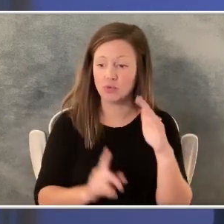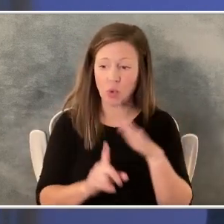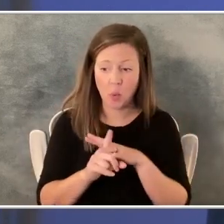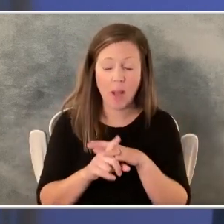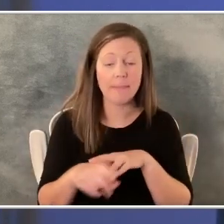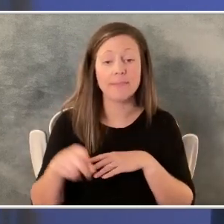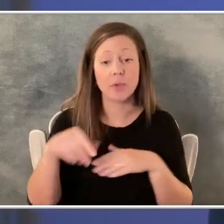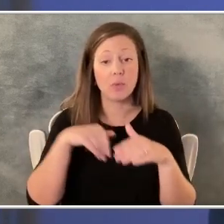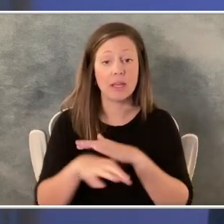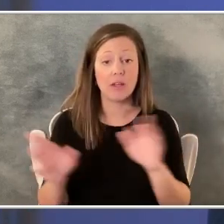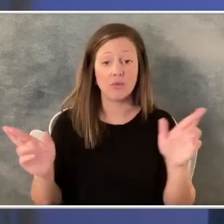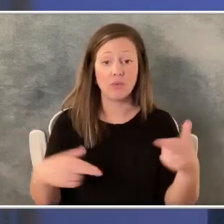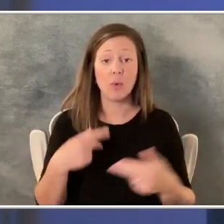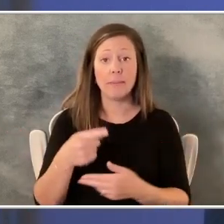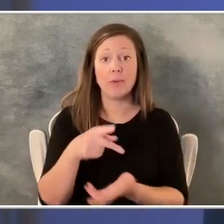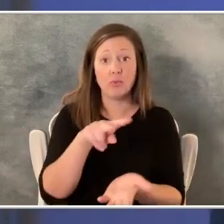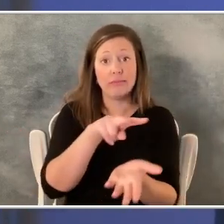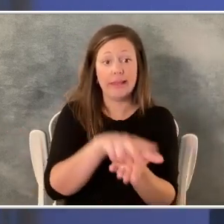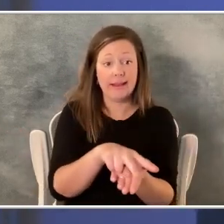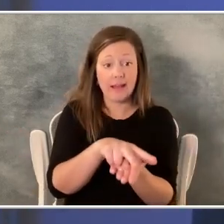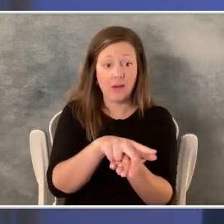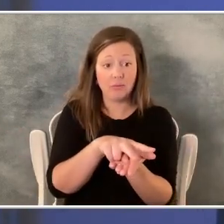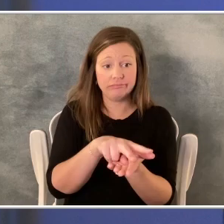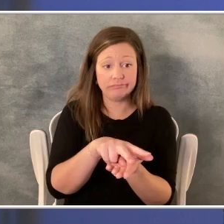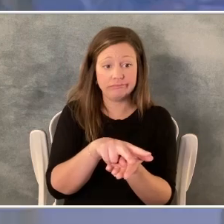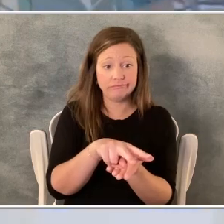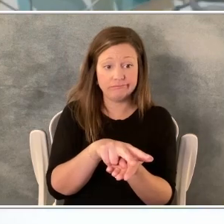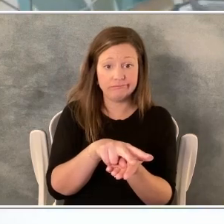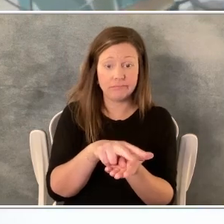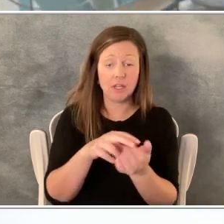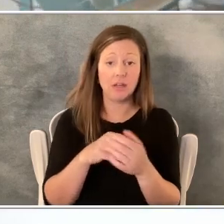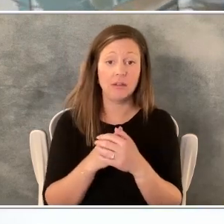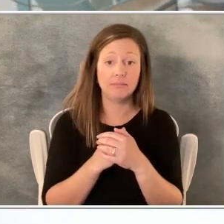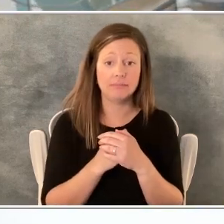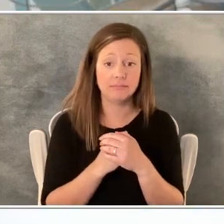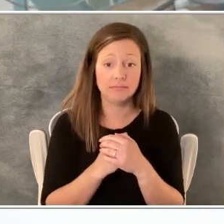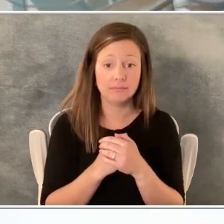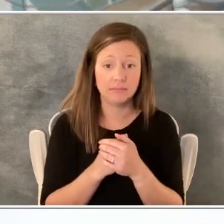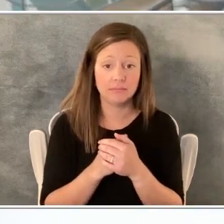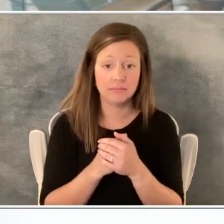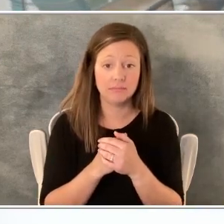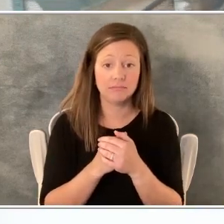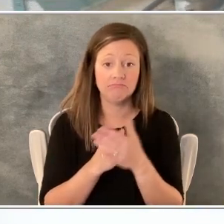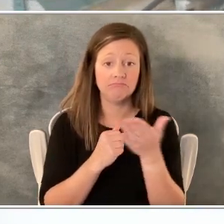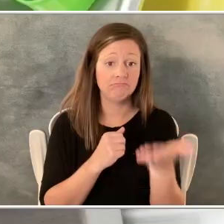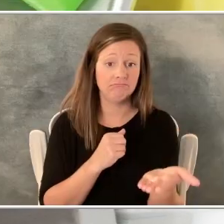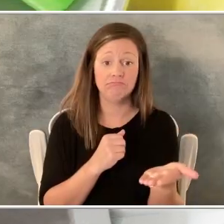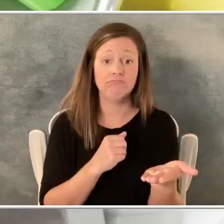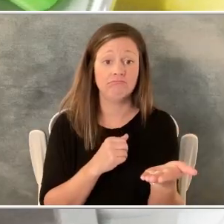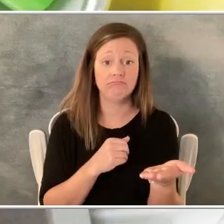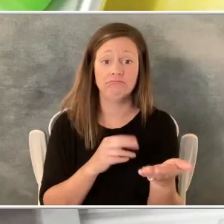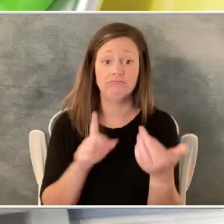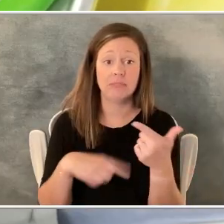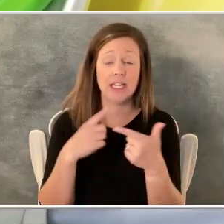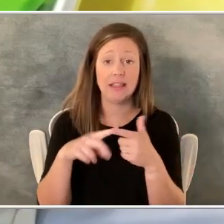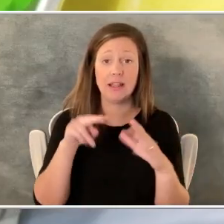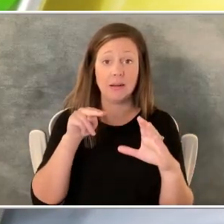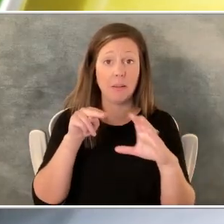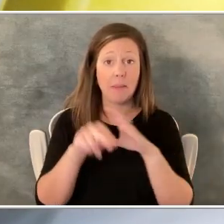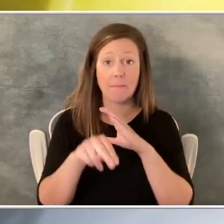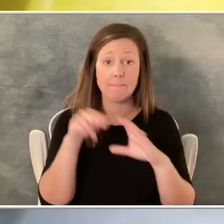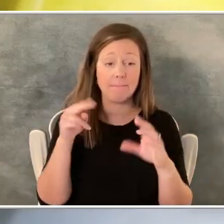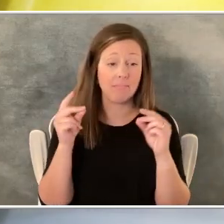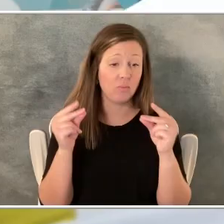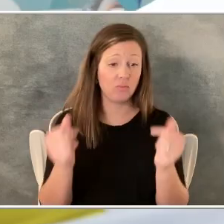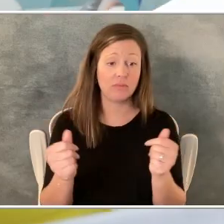You lay flat on a device, and the scan is done in minutes, and you get